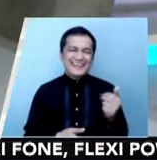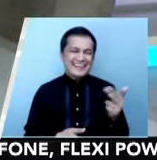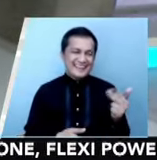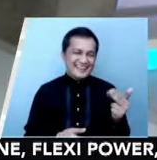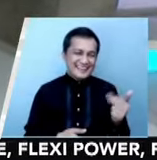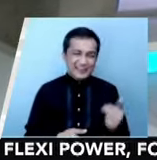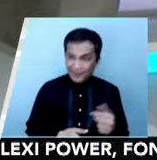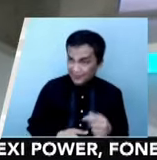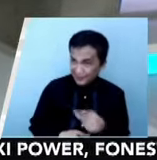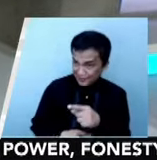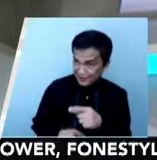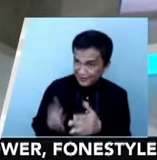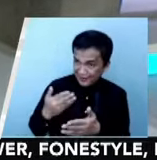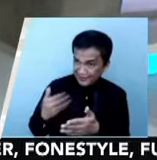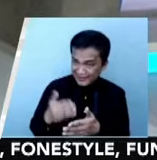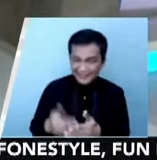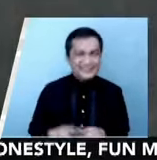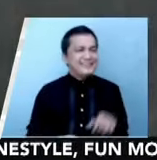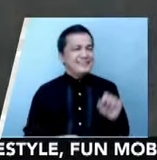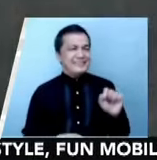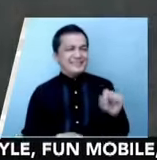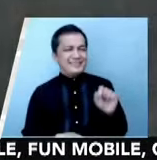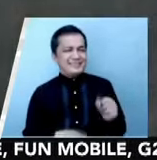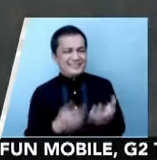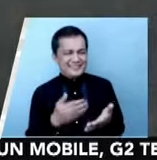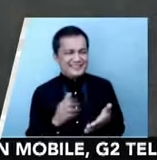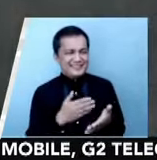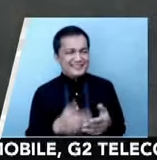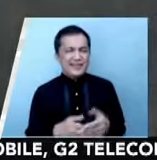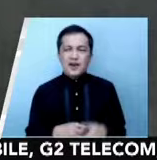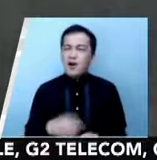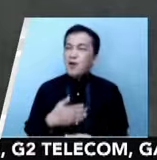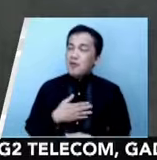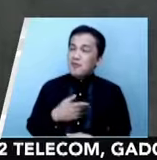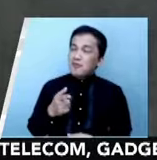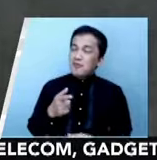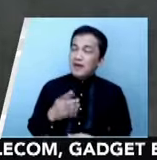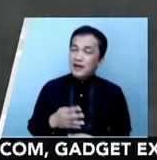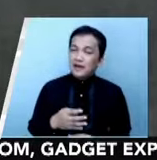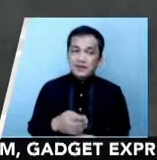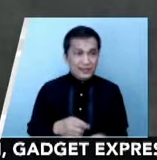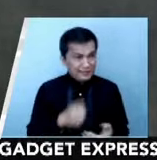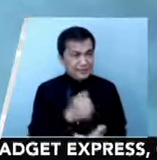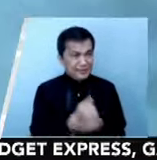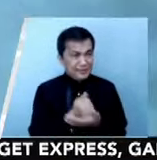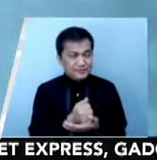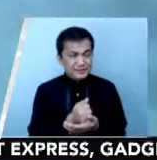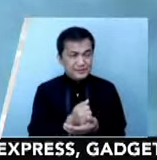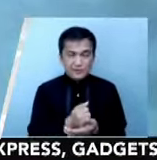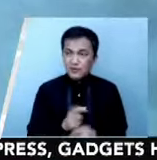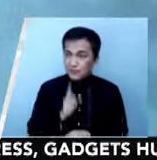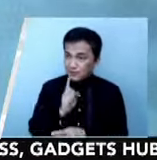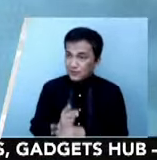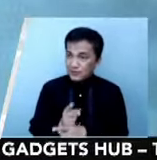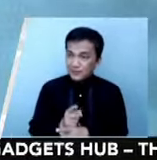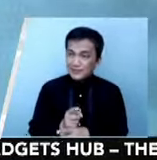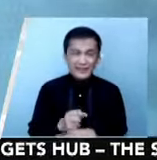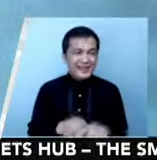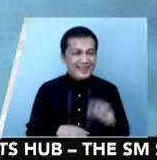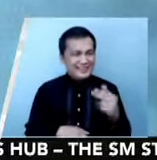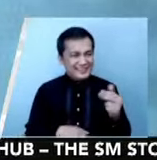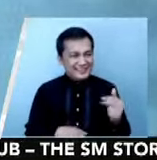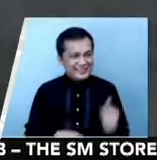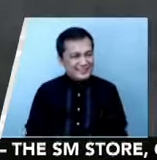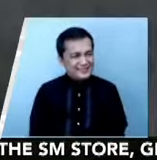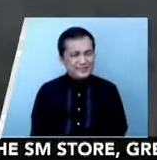Dinadaan sa kanta. Dinadaan ko sa kanta. Oh my God. And it helps. Totoo? Try mo. Oh my goodness. Sige, susubukan yan minsan